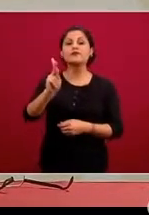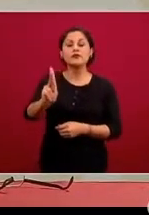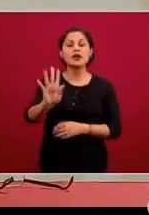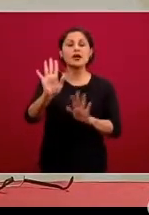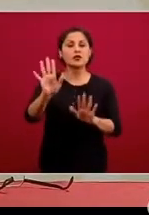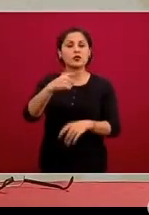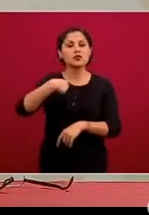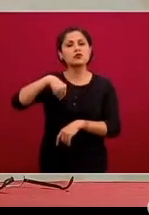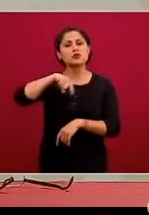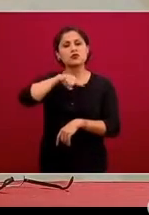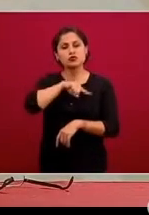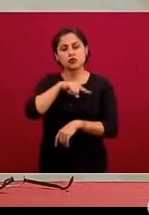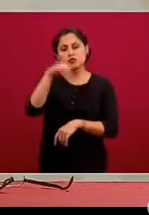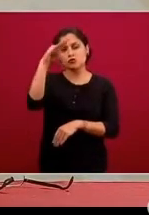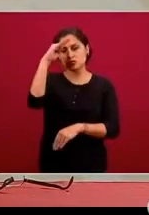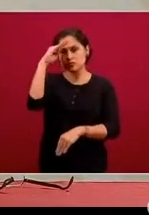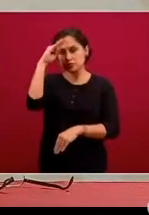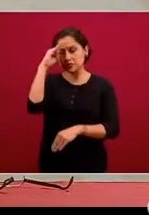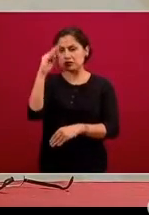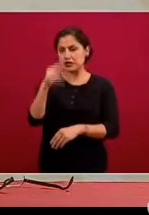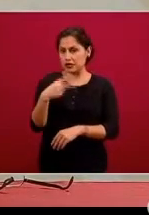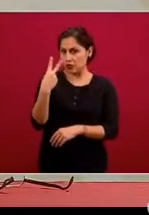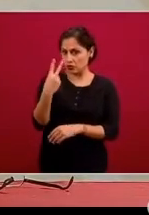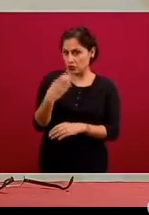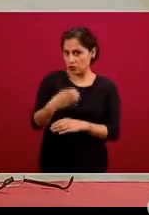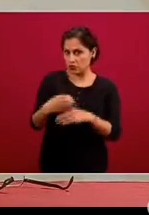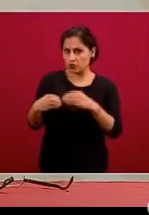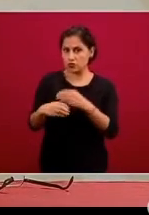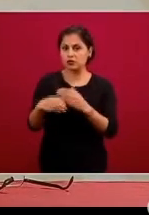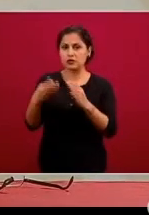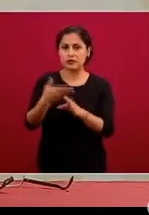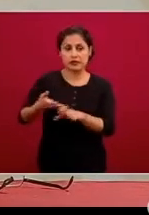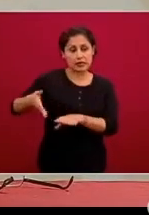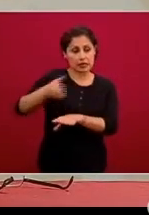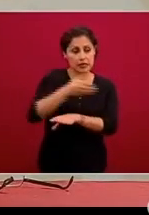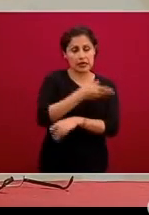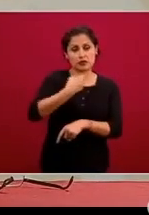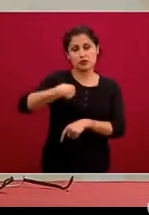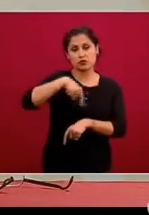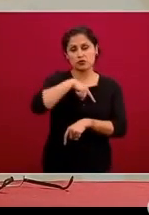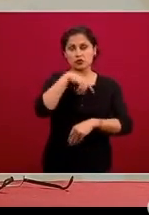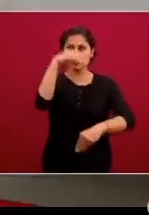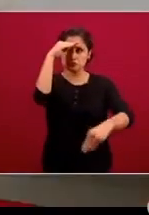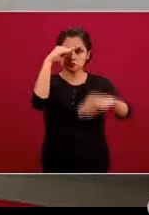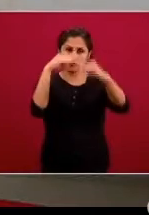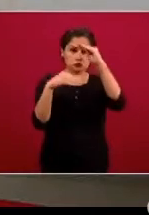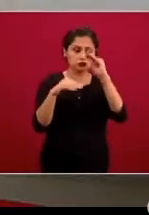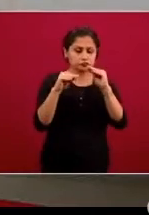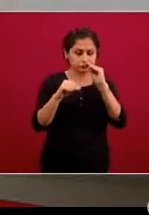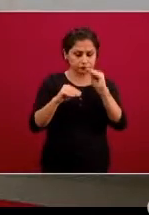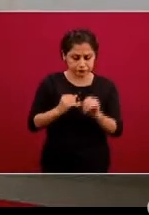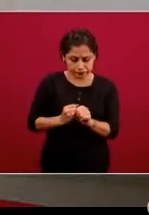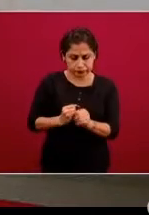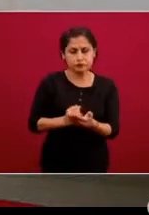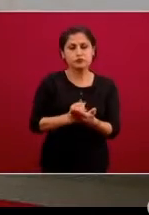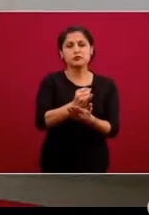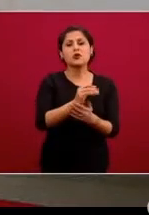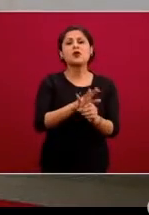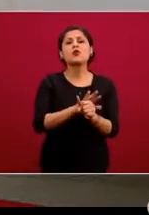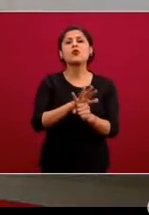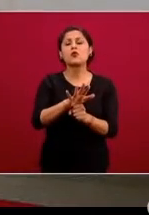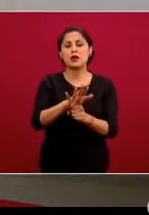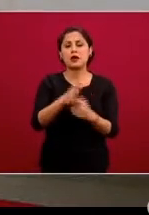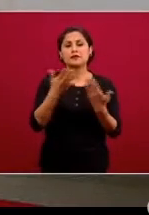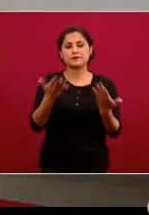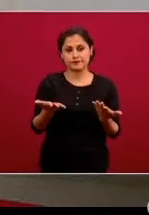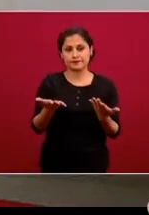it better to go back to our activities, considering elements that we have been observing since